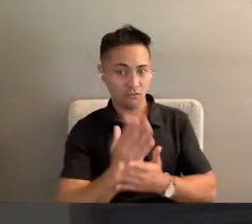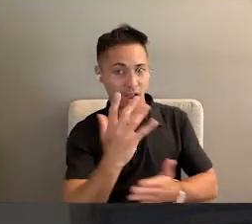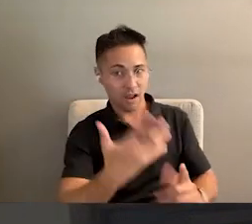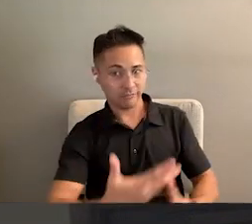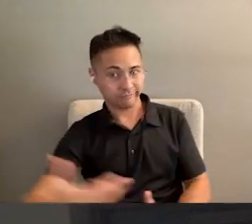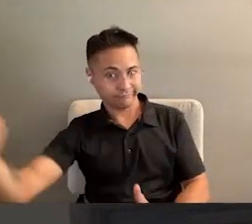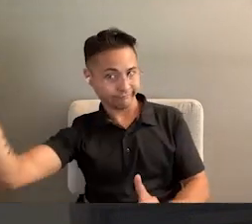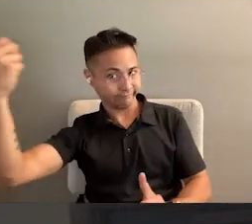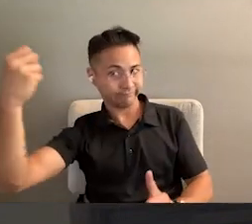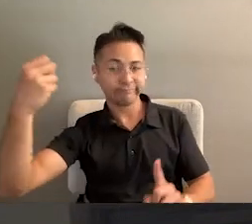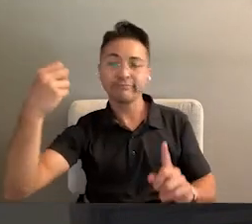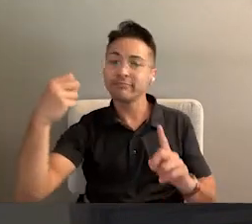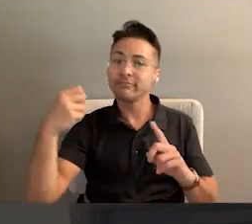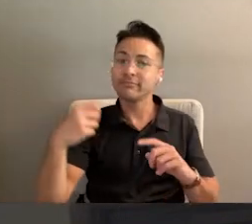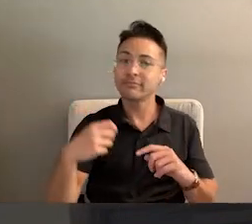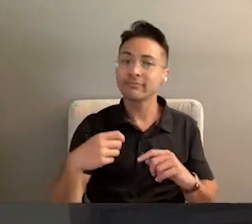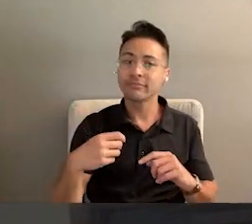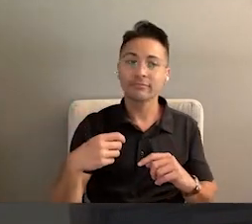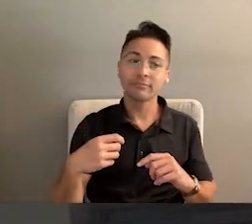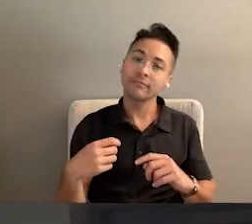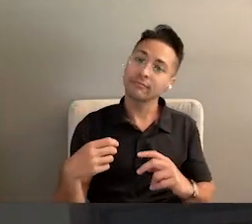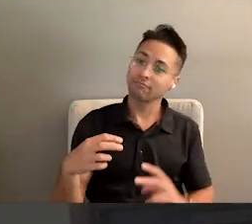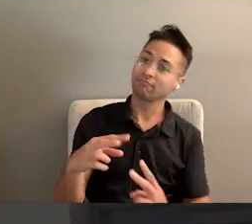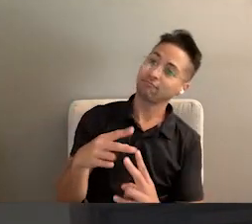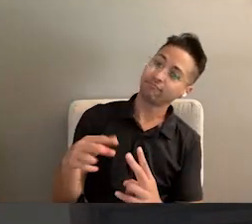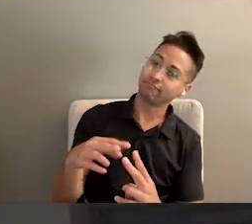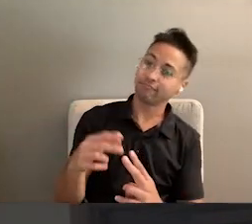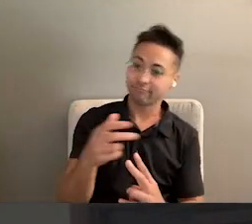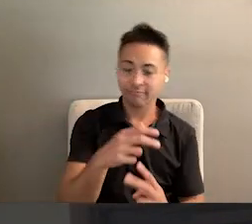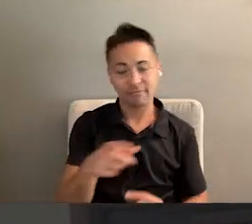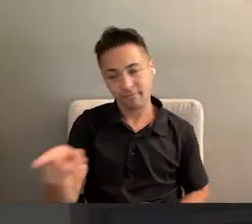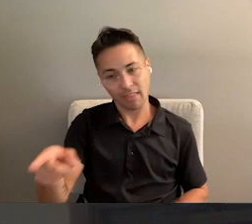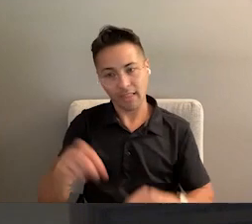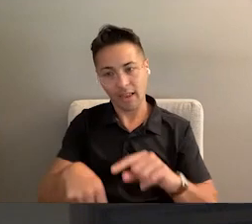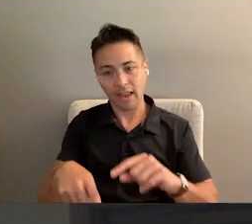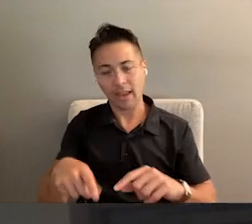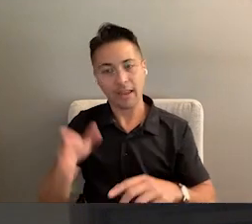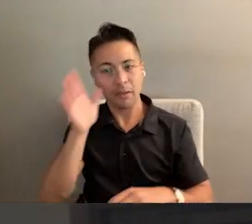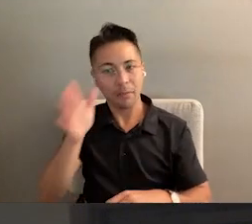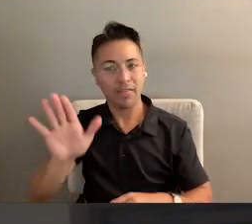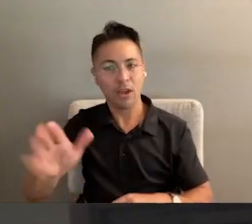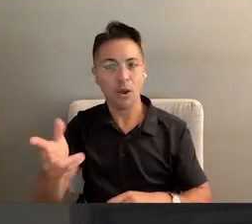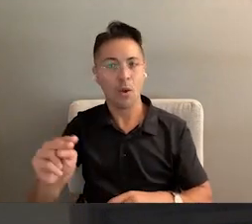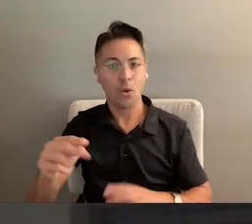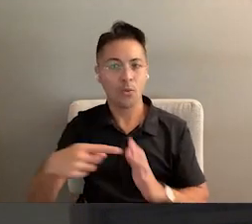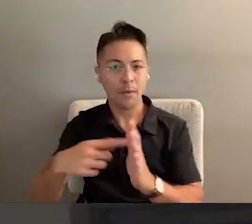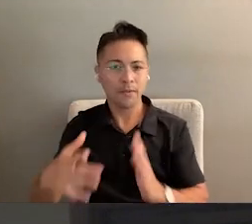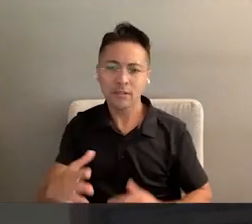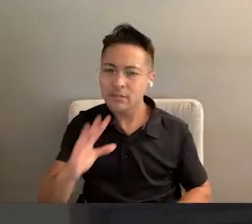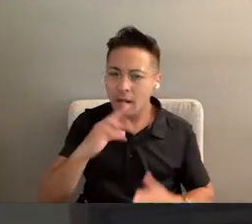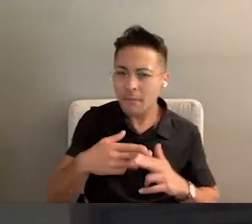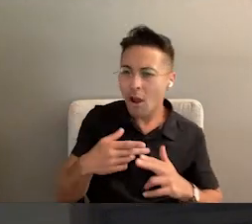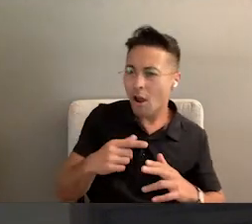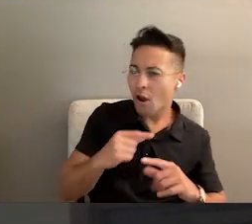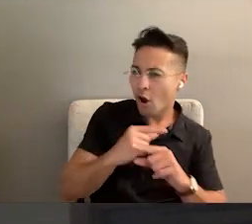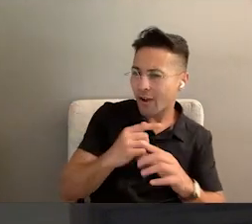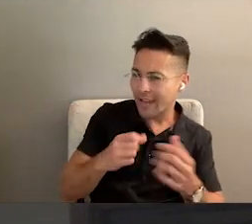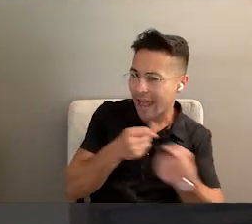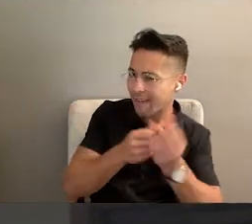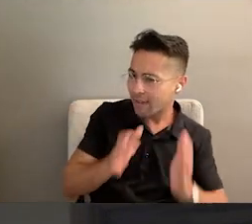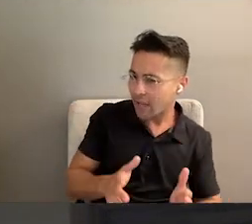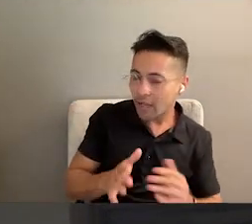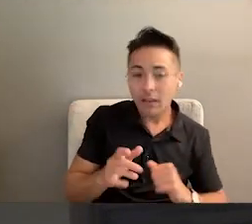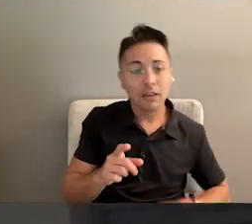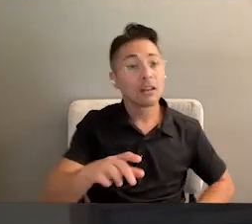right, or someone has taken that right from them, whichever way it worked, could have been either way, they can't be their own